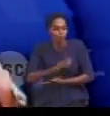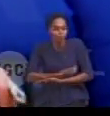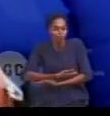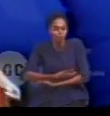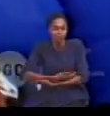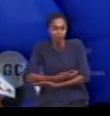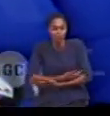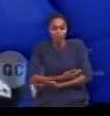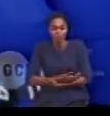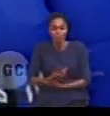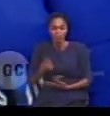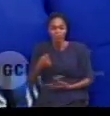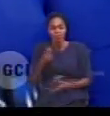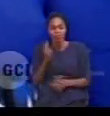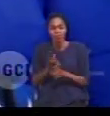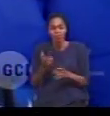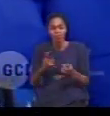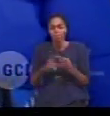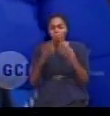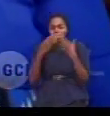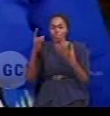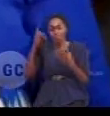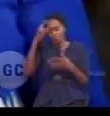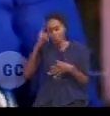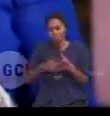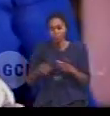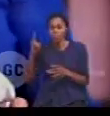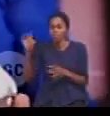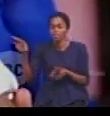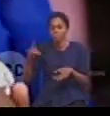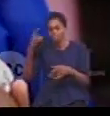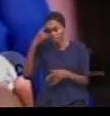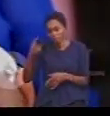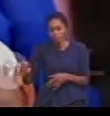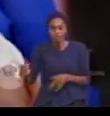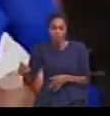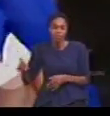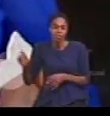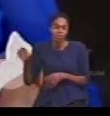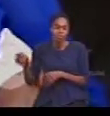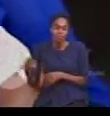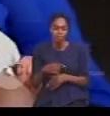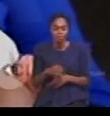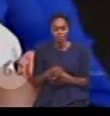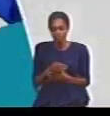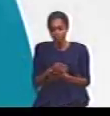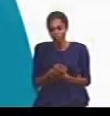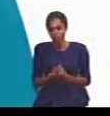just want to thank God for what he did for us. In his name, be praised.